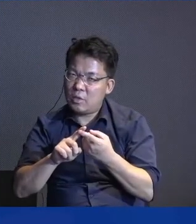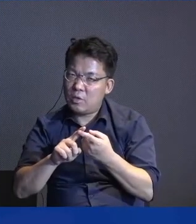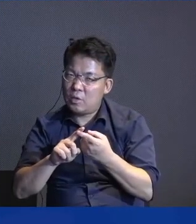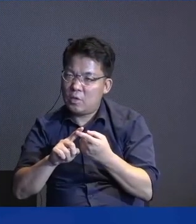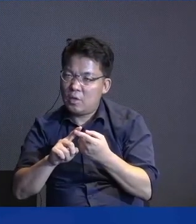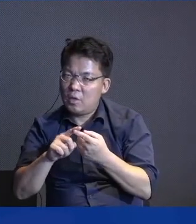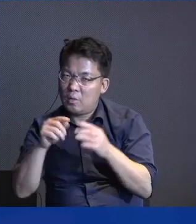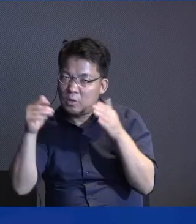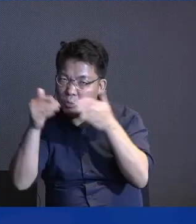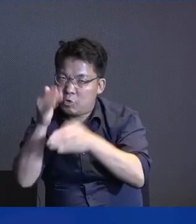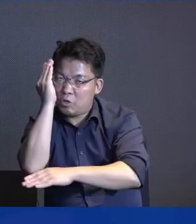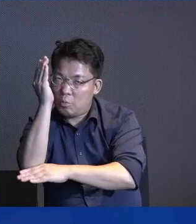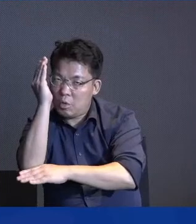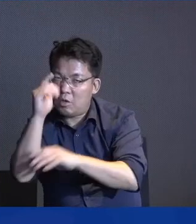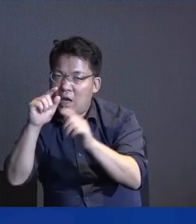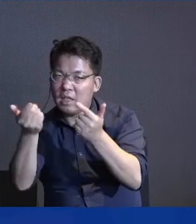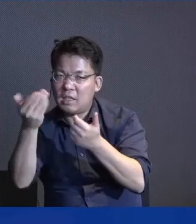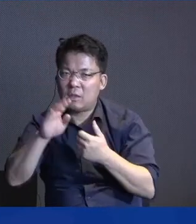So